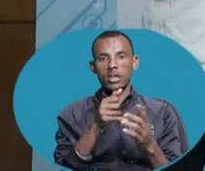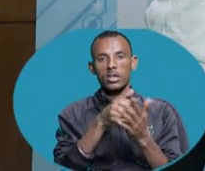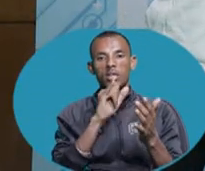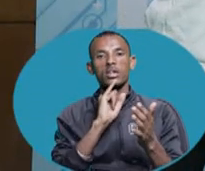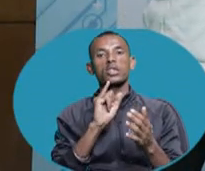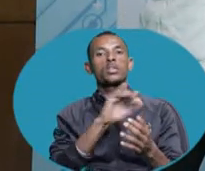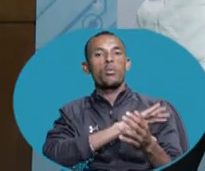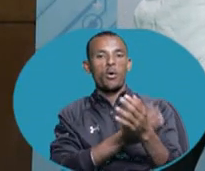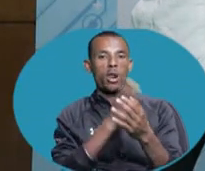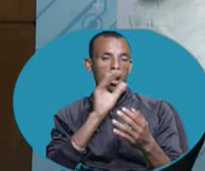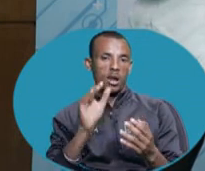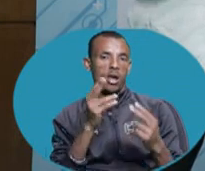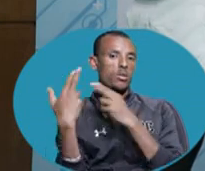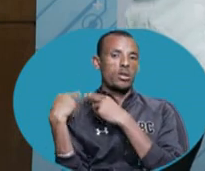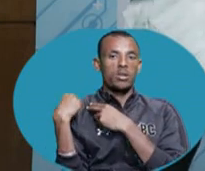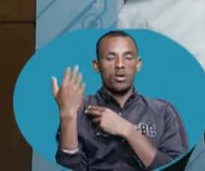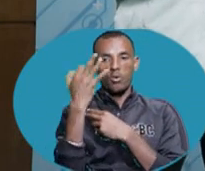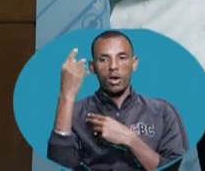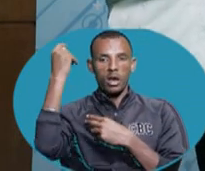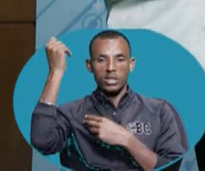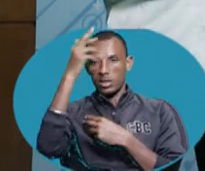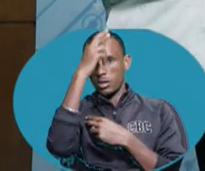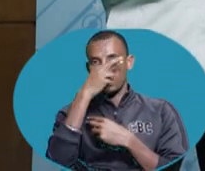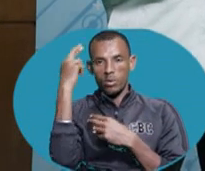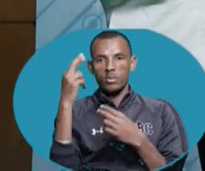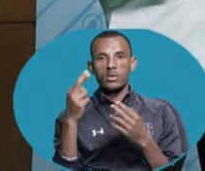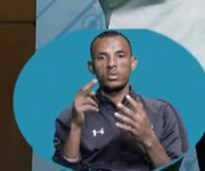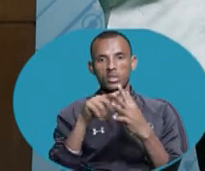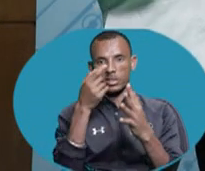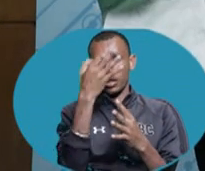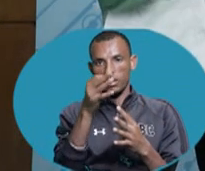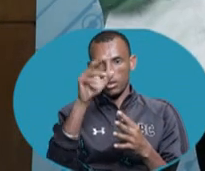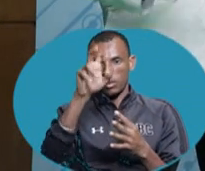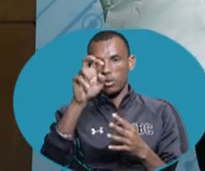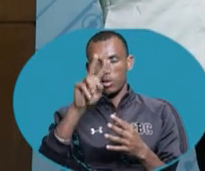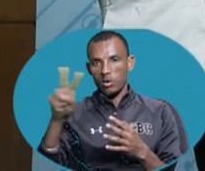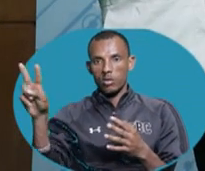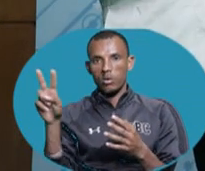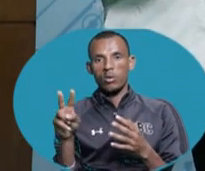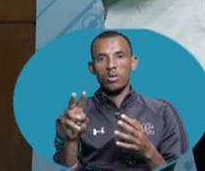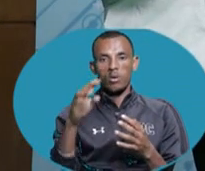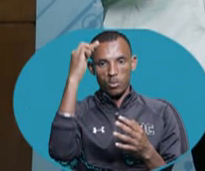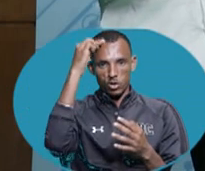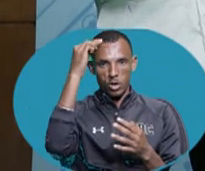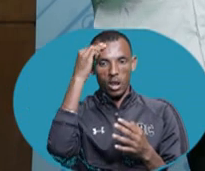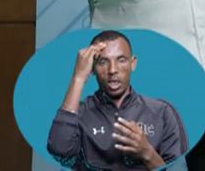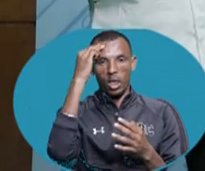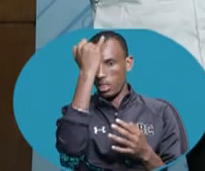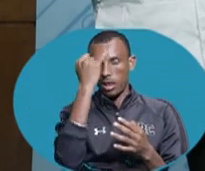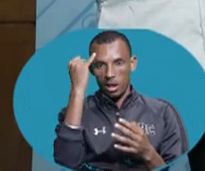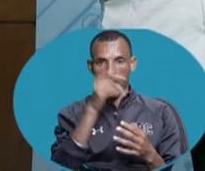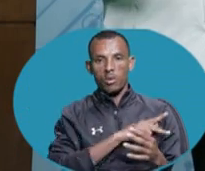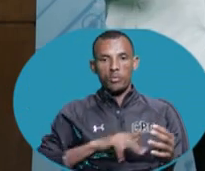and authority of ancient Rome. But since 1922, Benito Mussolini formed